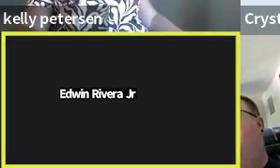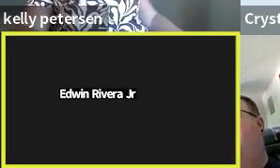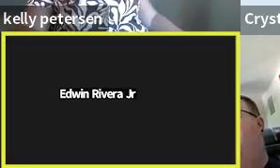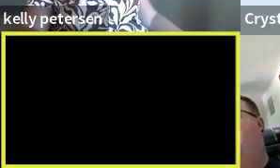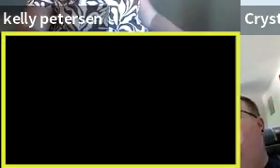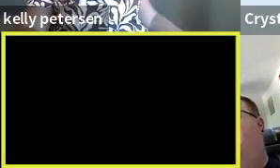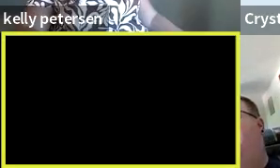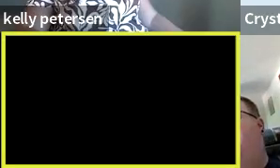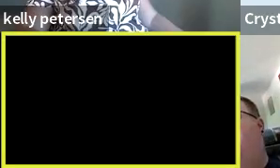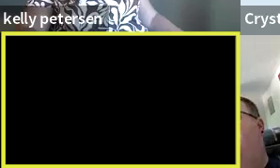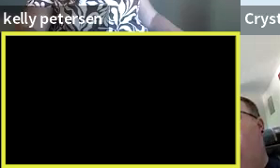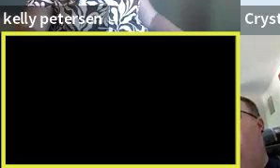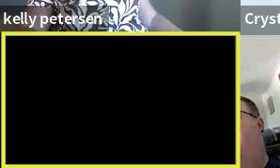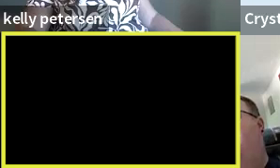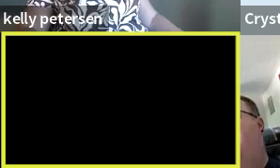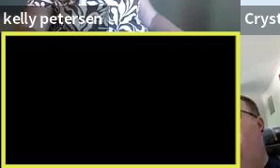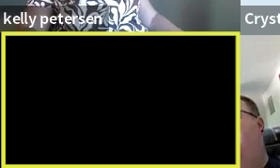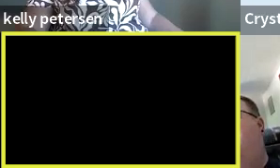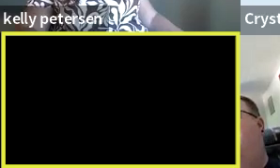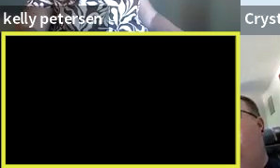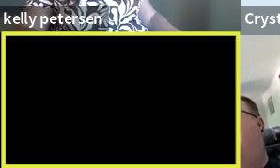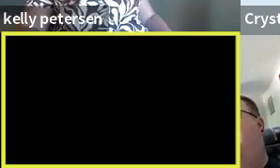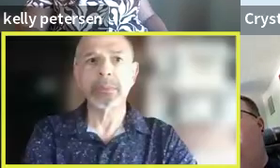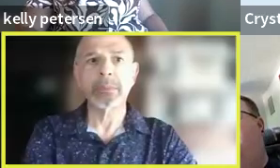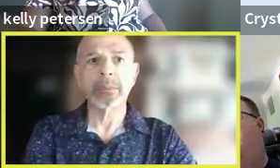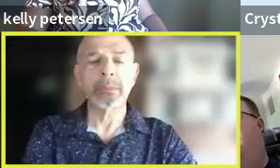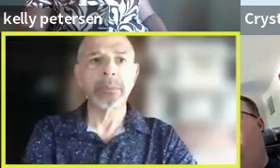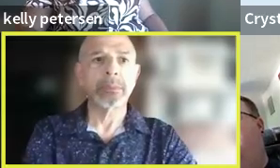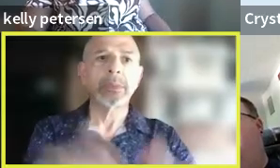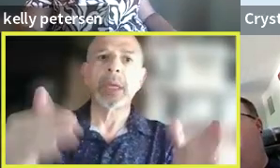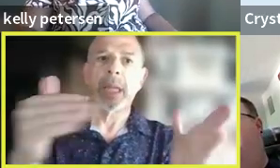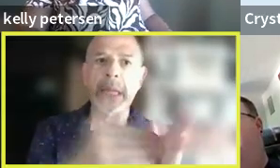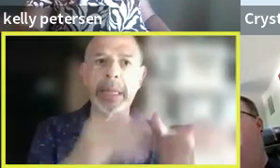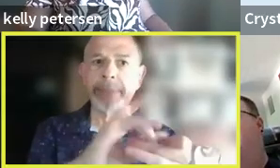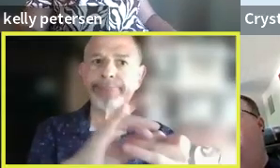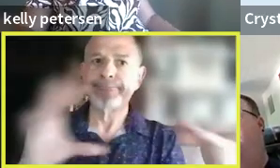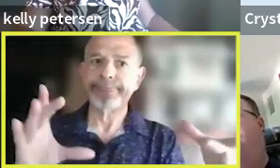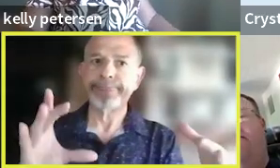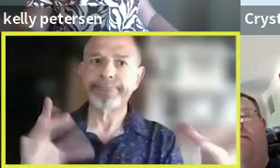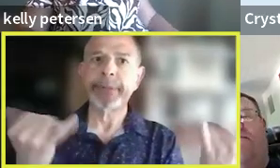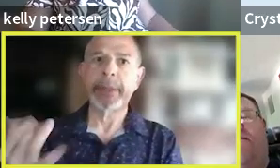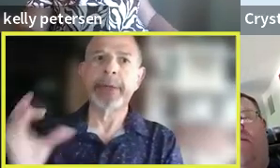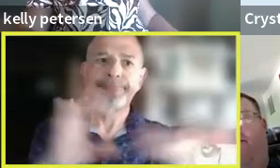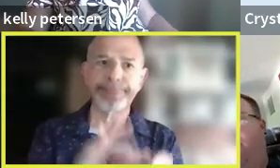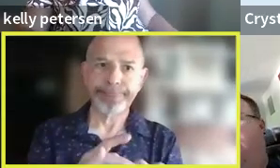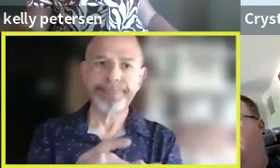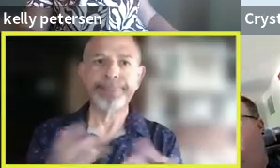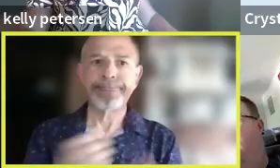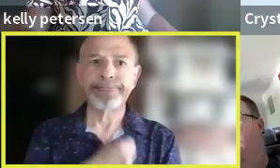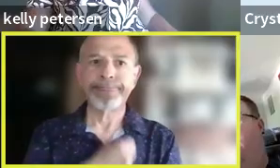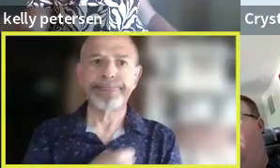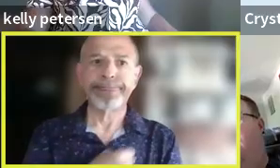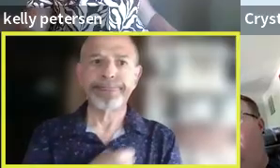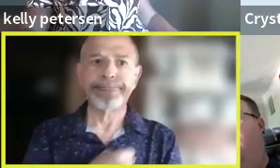silver medal. But it's not only that. It's mostly like it's like beat other people and stuff like that. Yeah, that's what